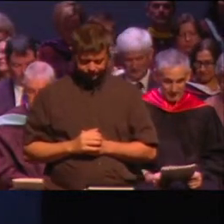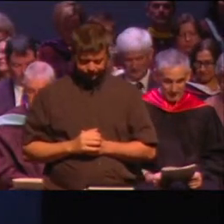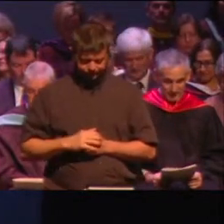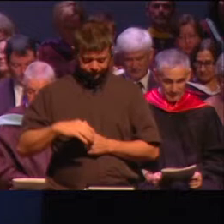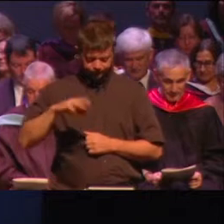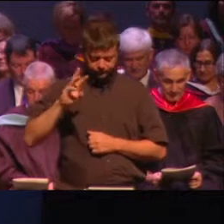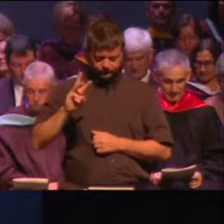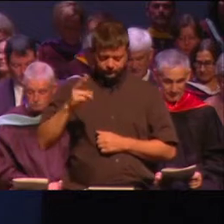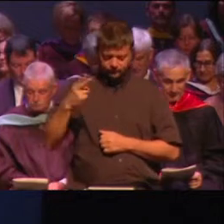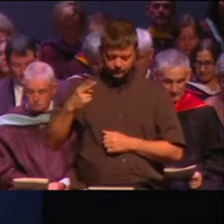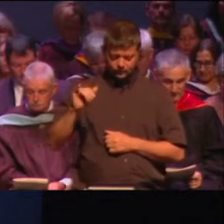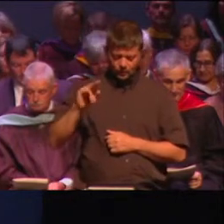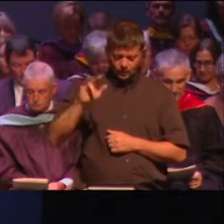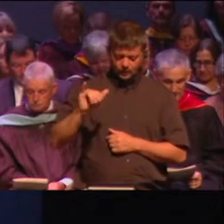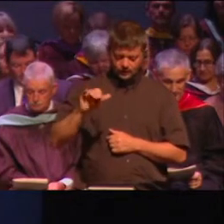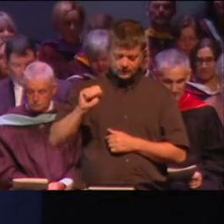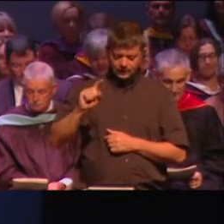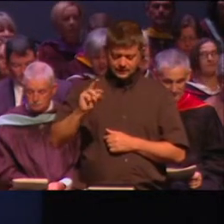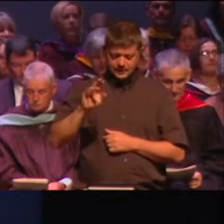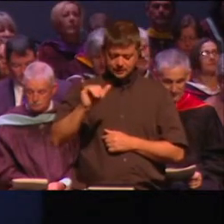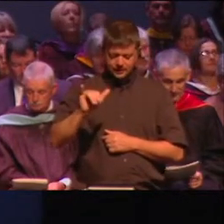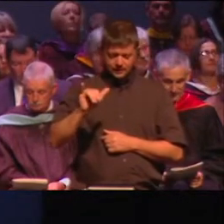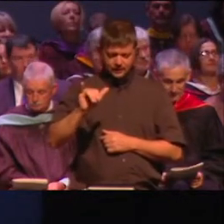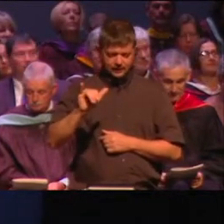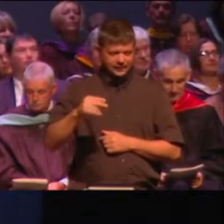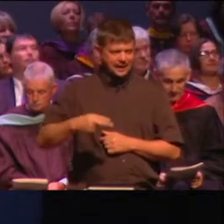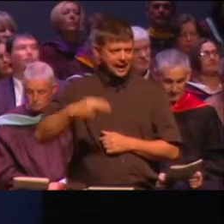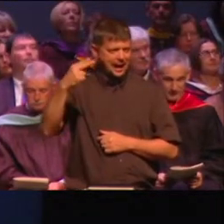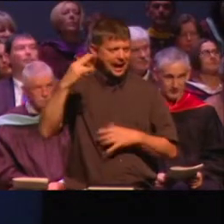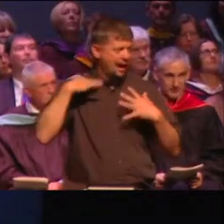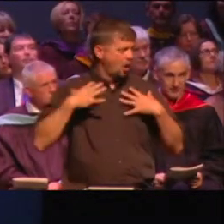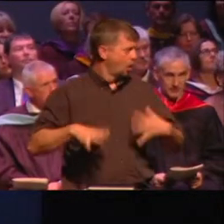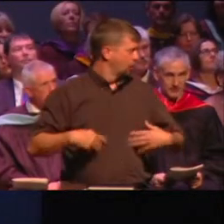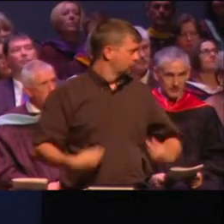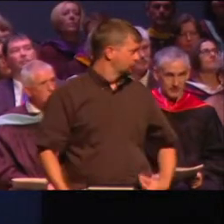Whitney Stamey, High Honors.